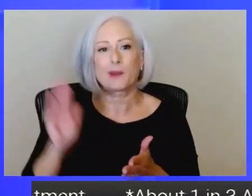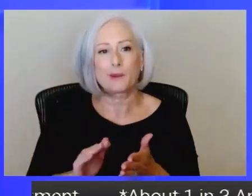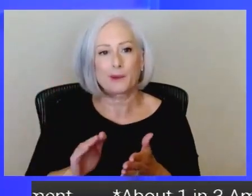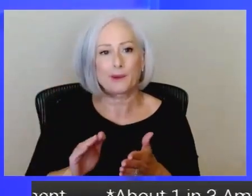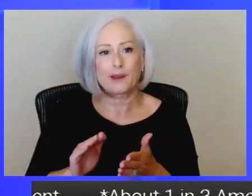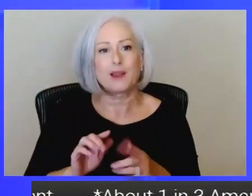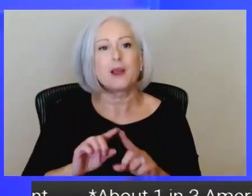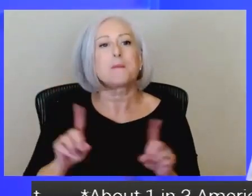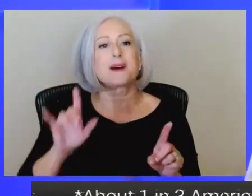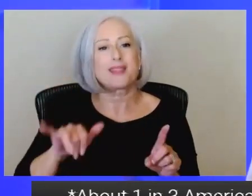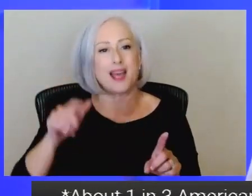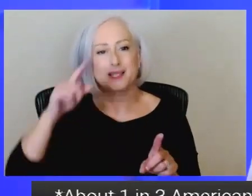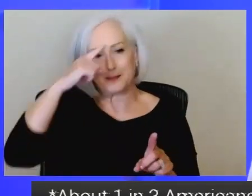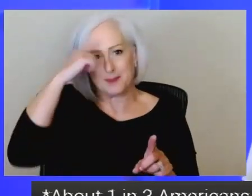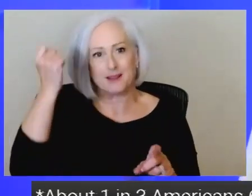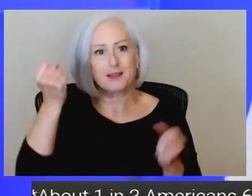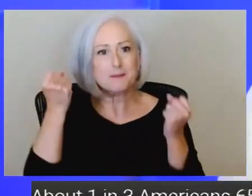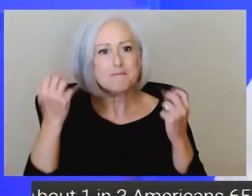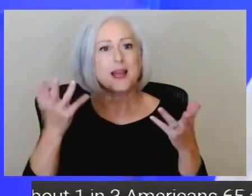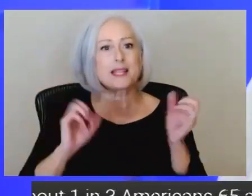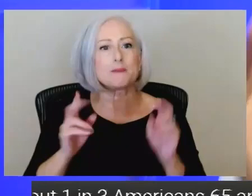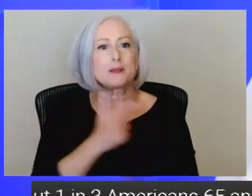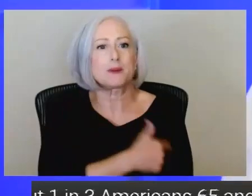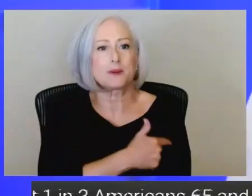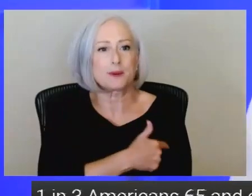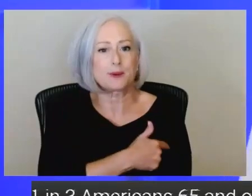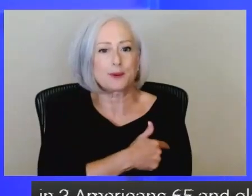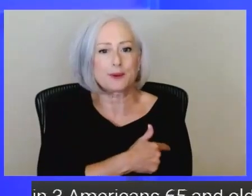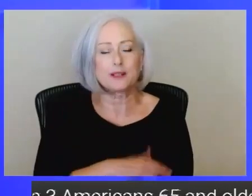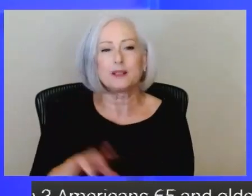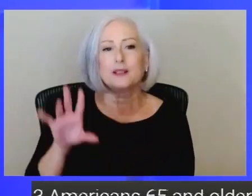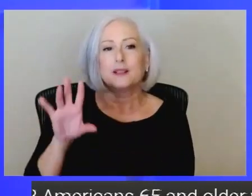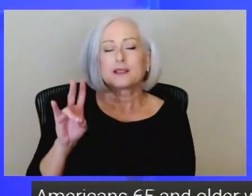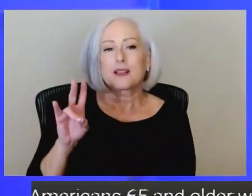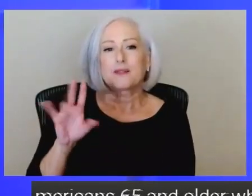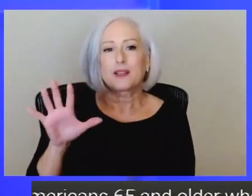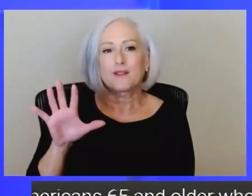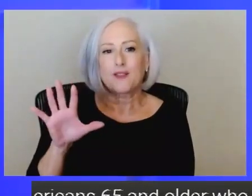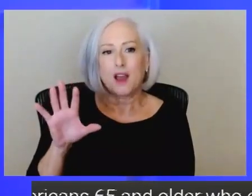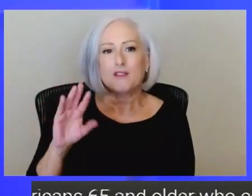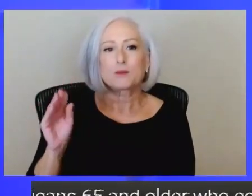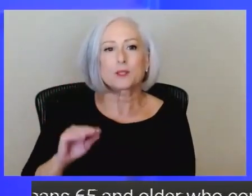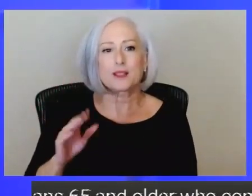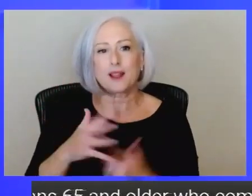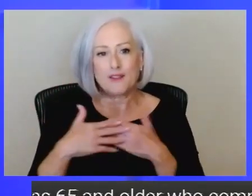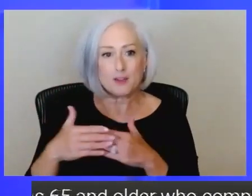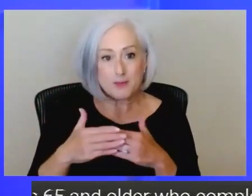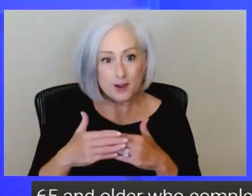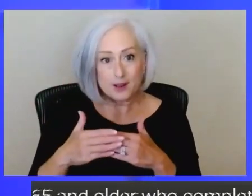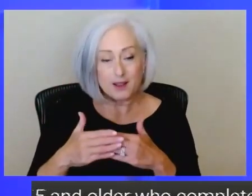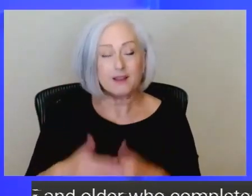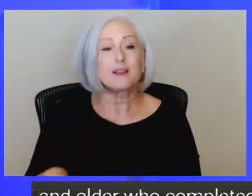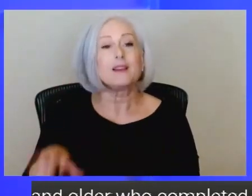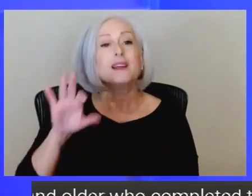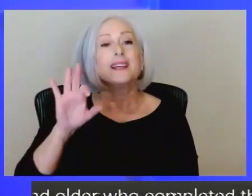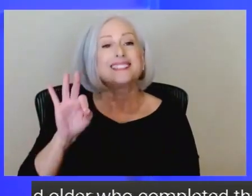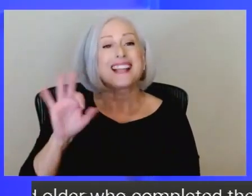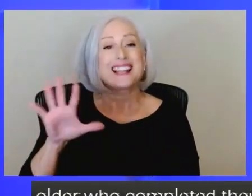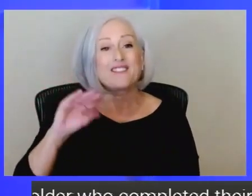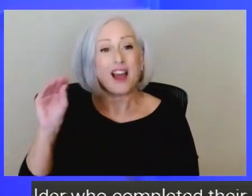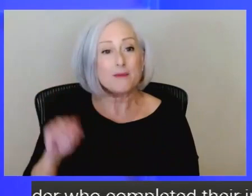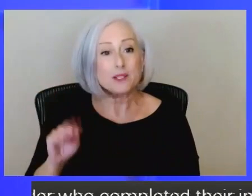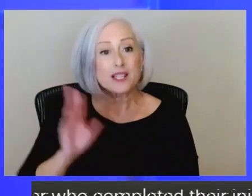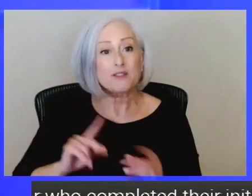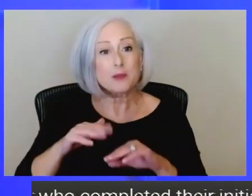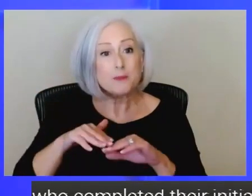population. And if 70% of Americans and 90% of those over the age of 65 have been immunized, that's a good part of the